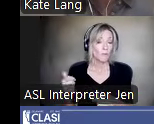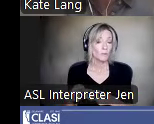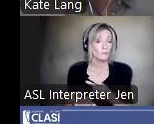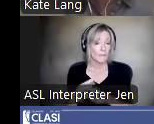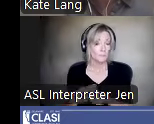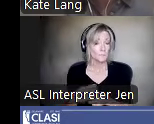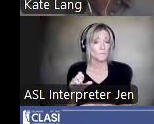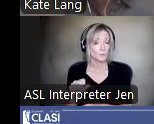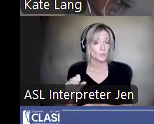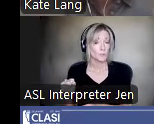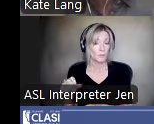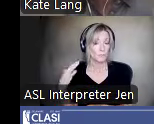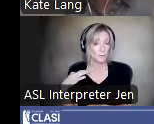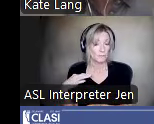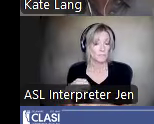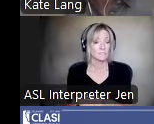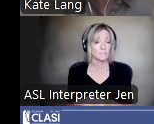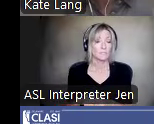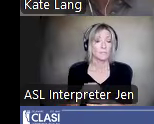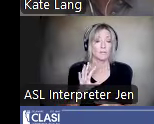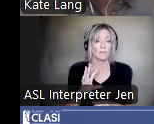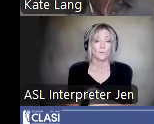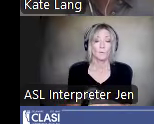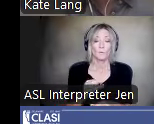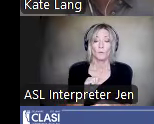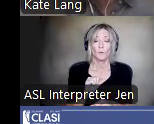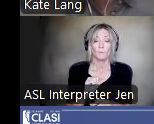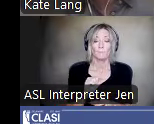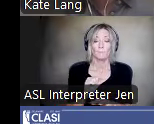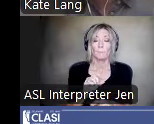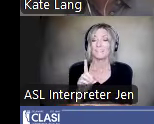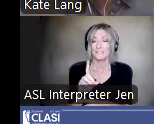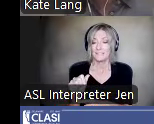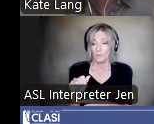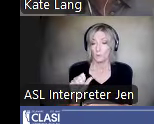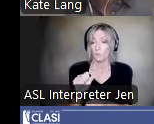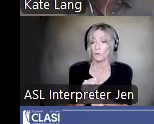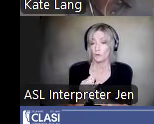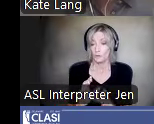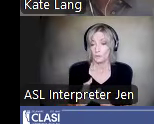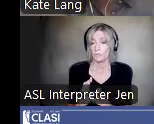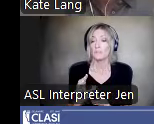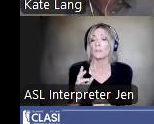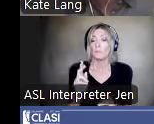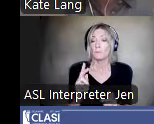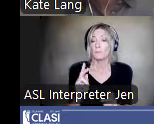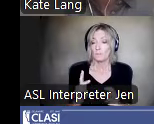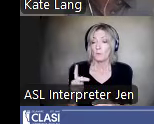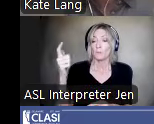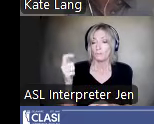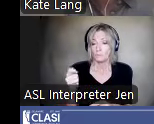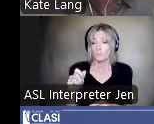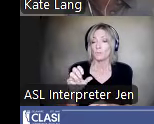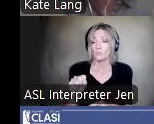Social Security benefits. And these include disabled workers, people receiving Social Security